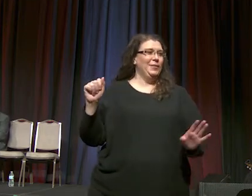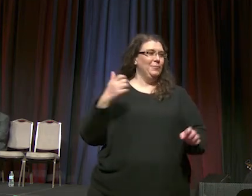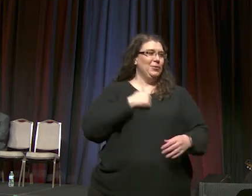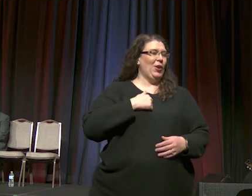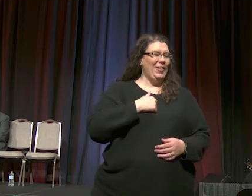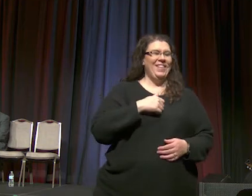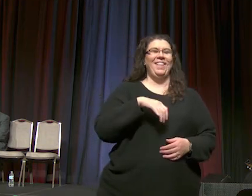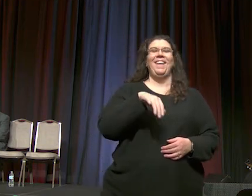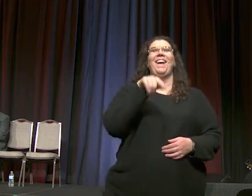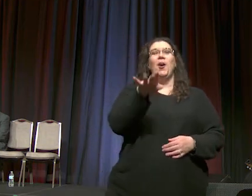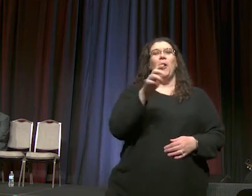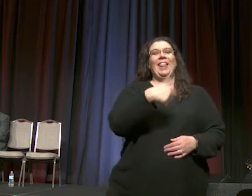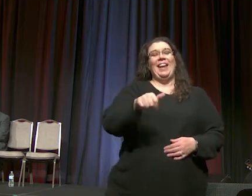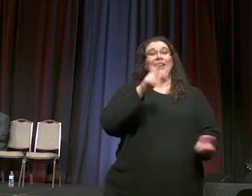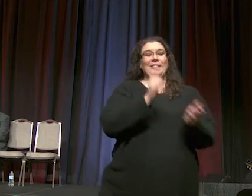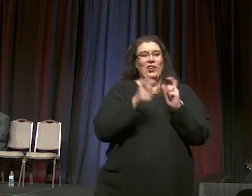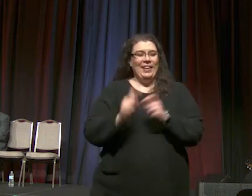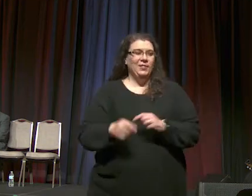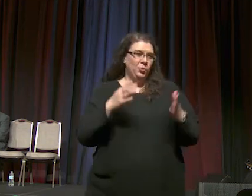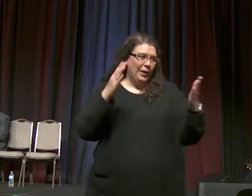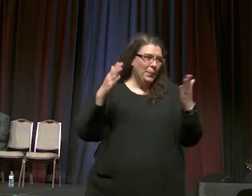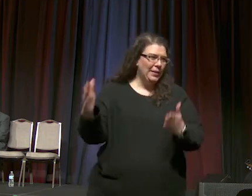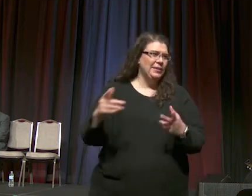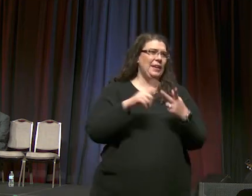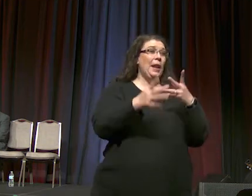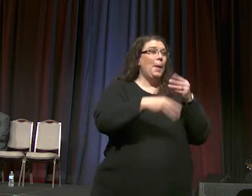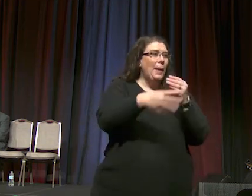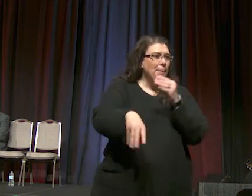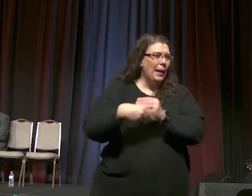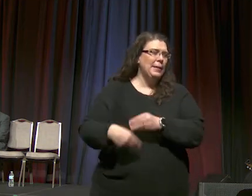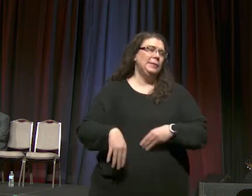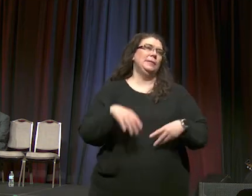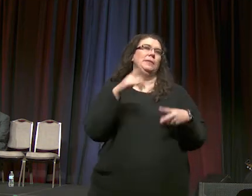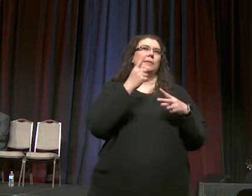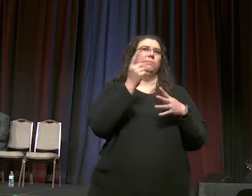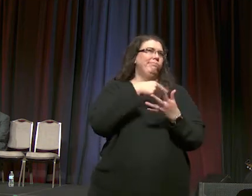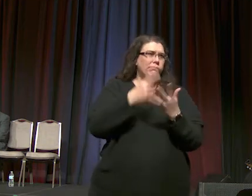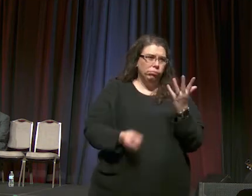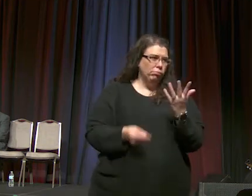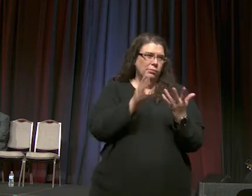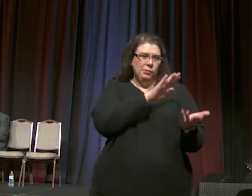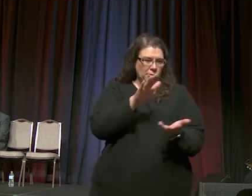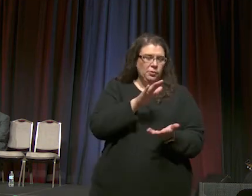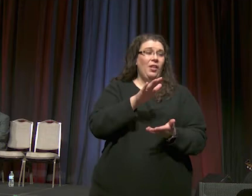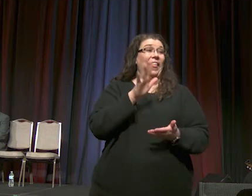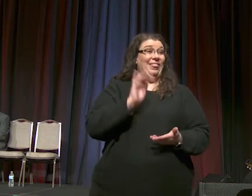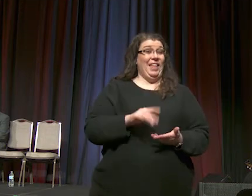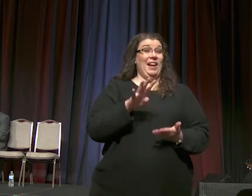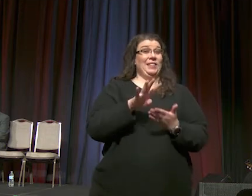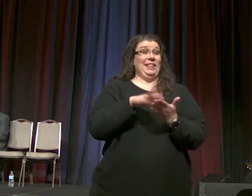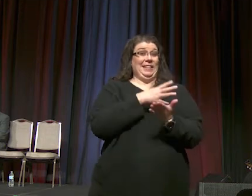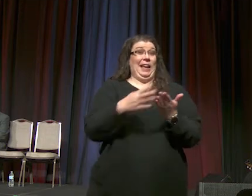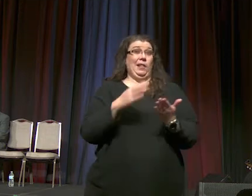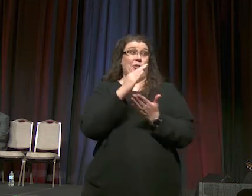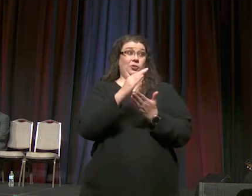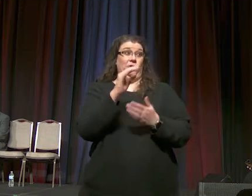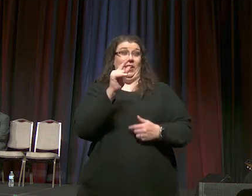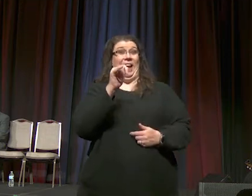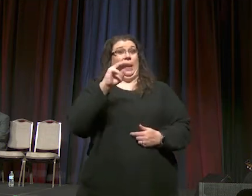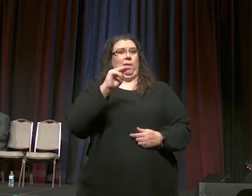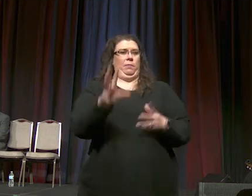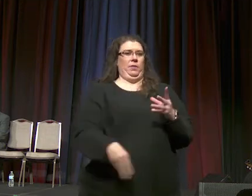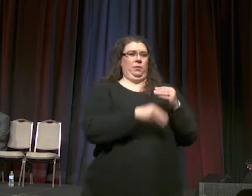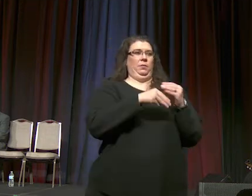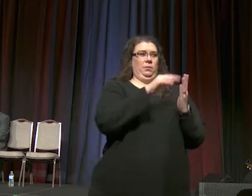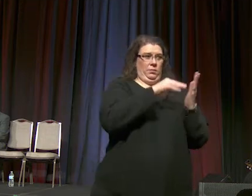that the committee has recommended, amendments, and that's a calendar item at that point, and it